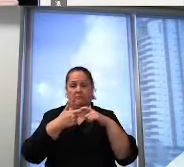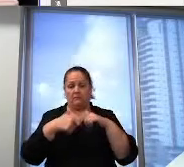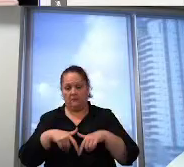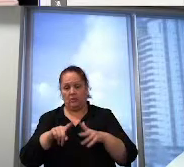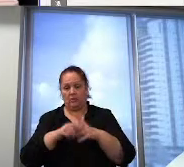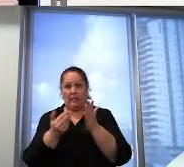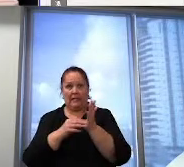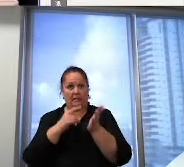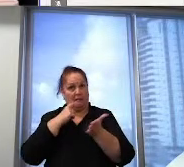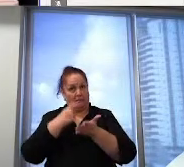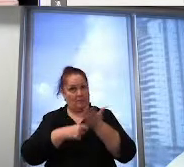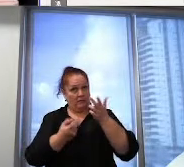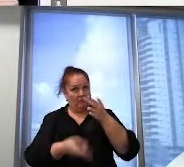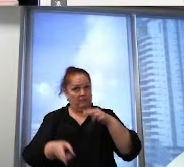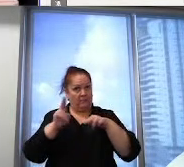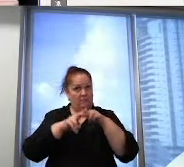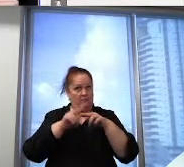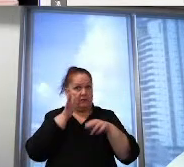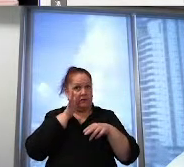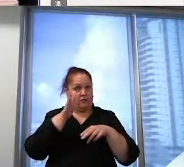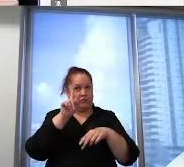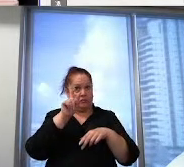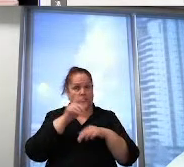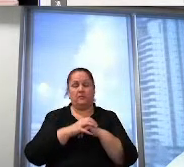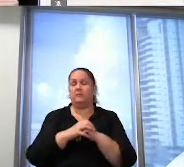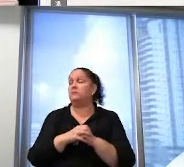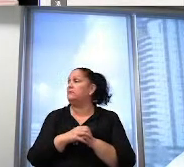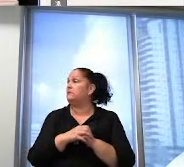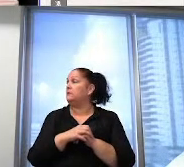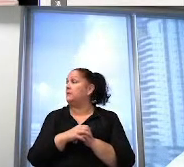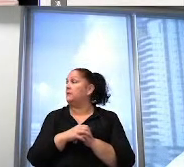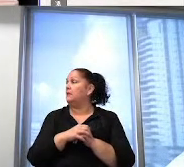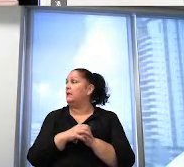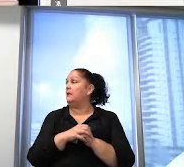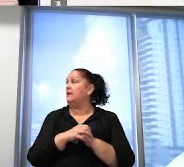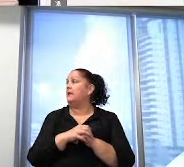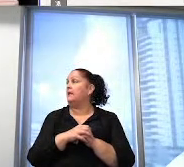the cost, the future cost?